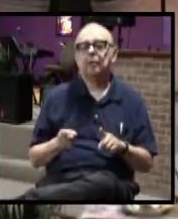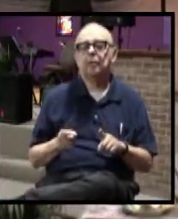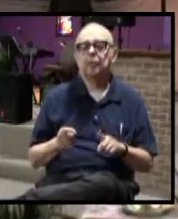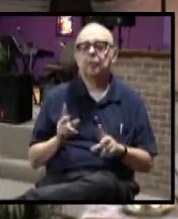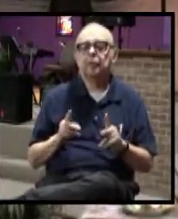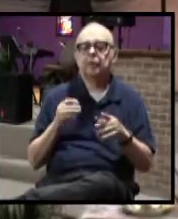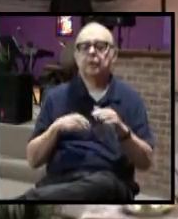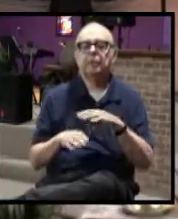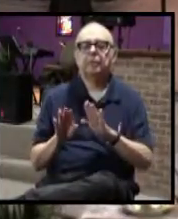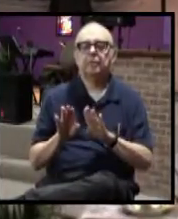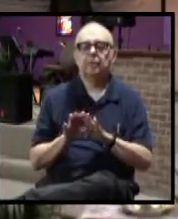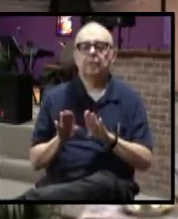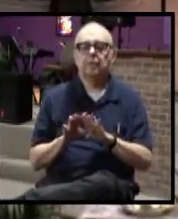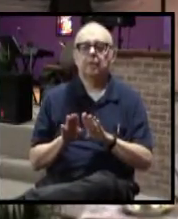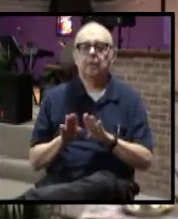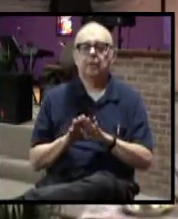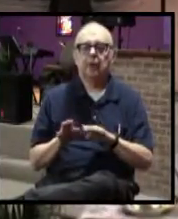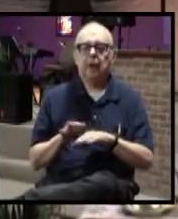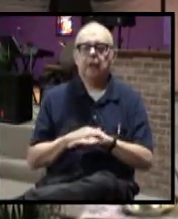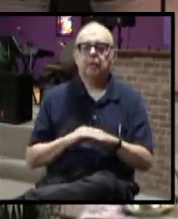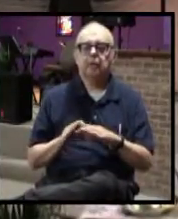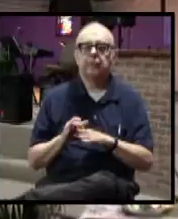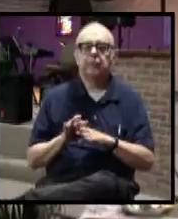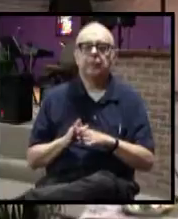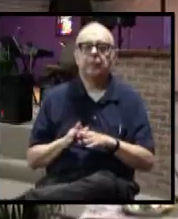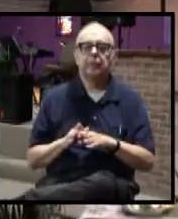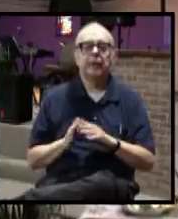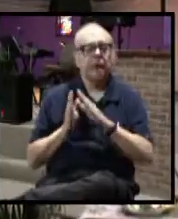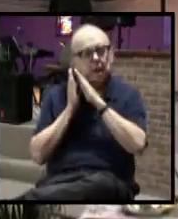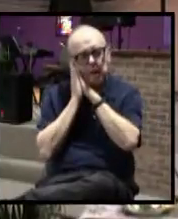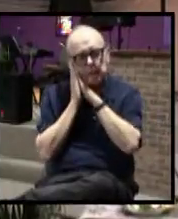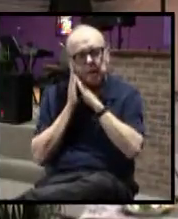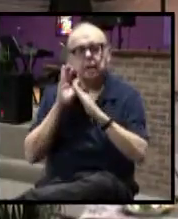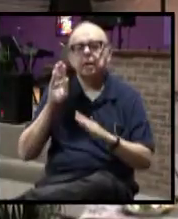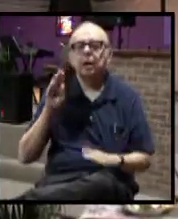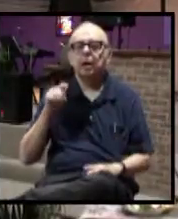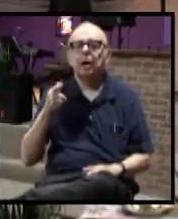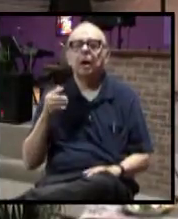Or what happens if somebody walks in the door, and they're covered with bed bugs?